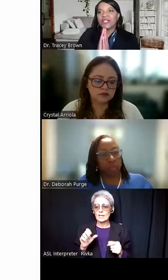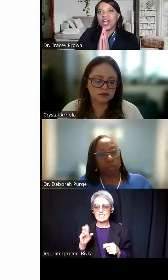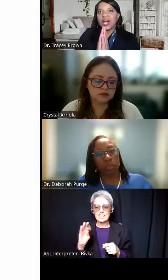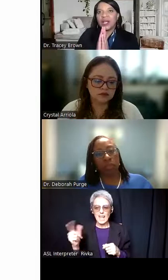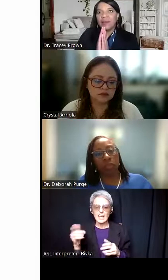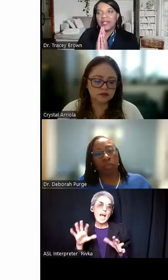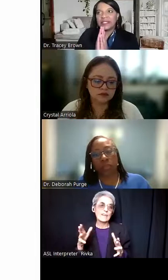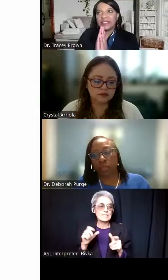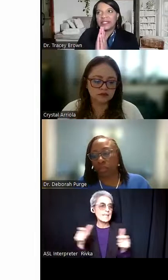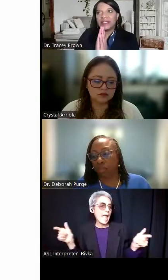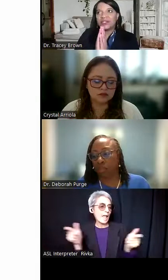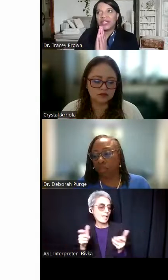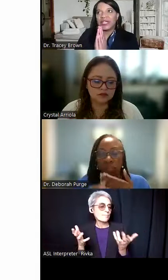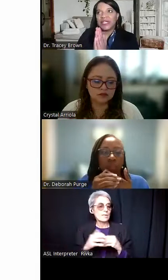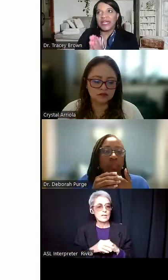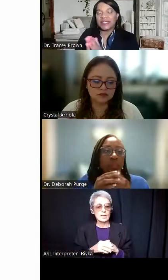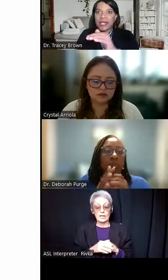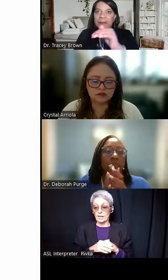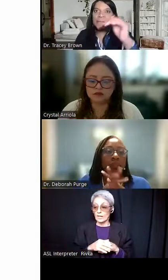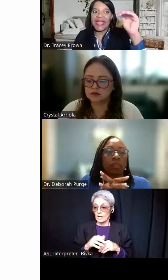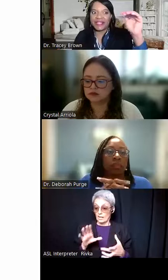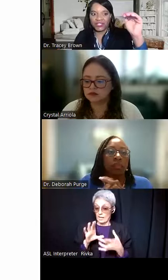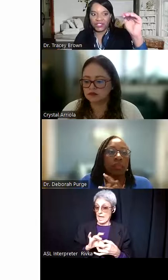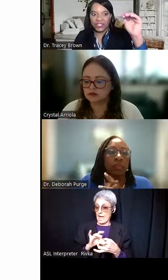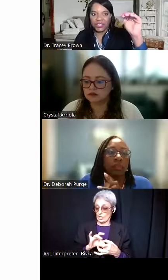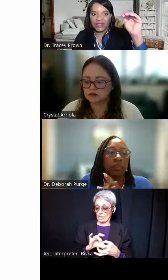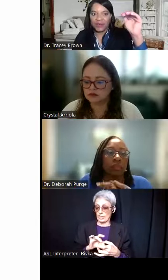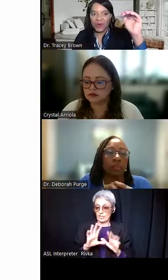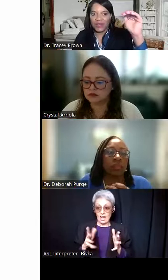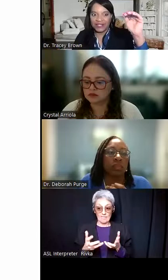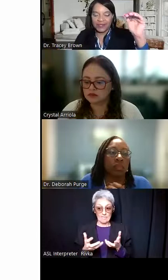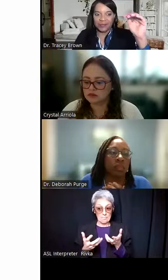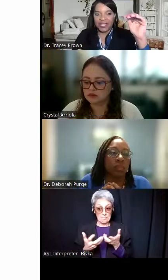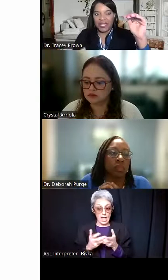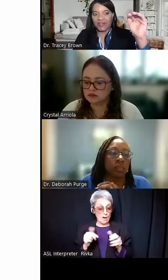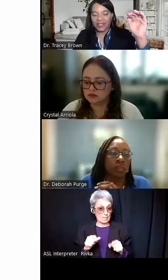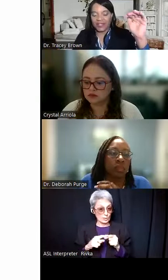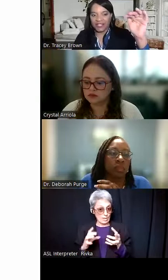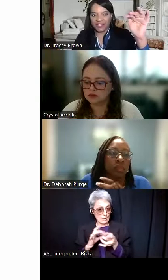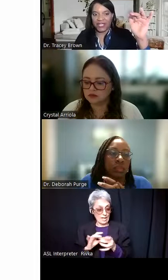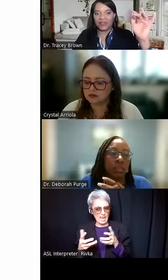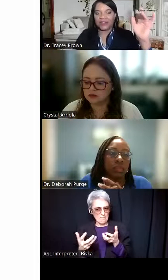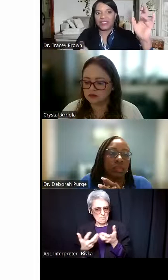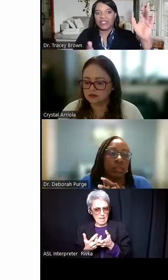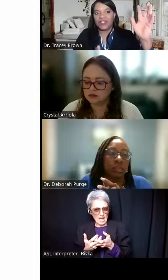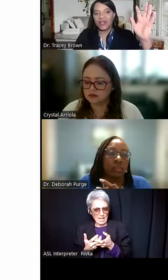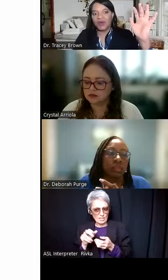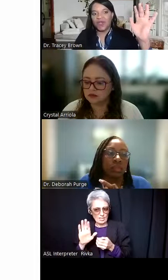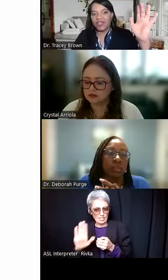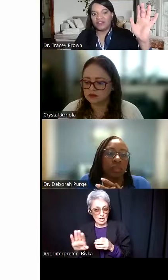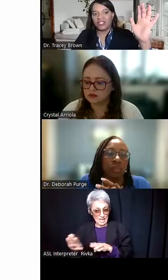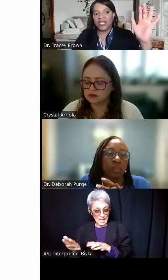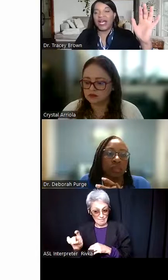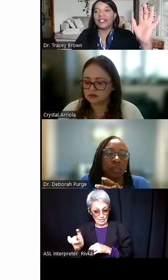so does our ability to connect kind of match what the behavior of that child?